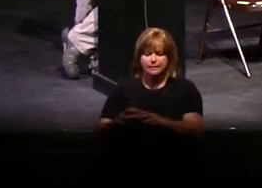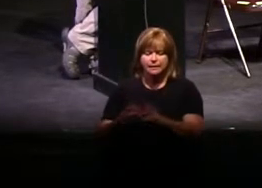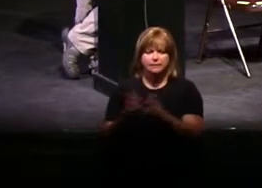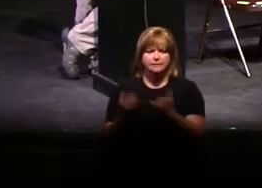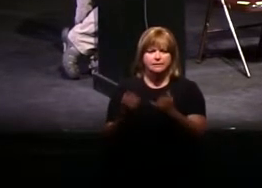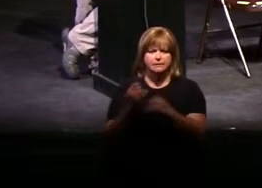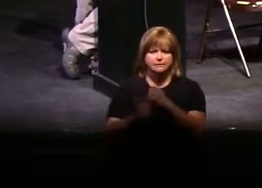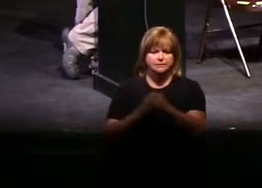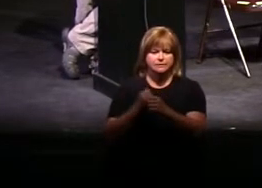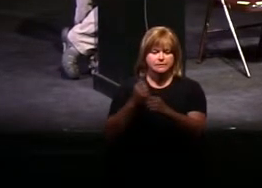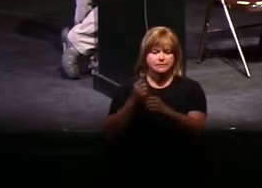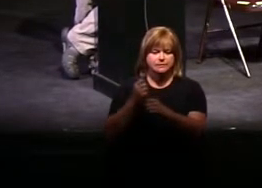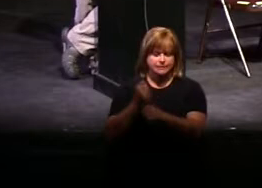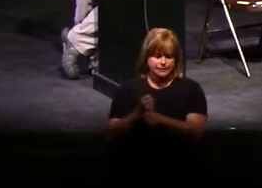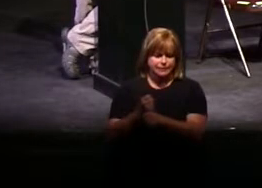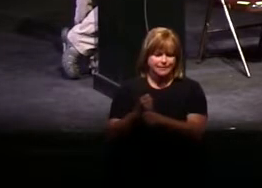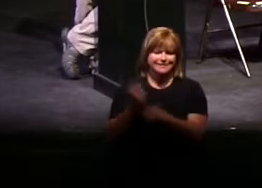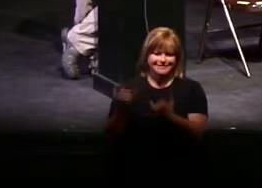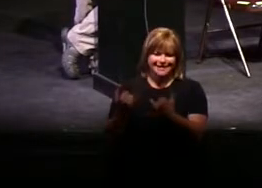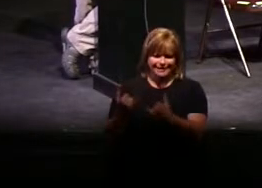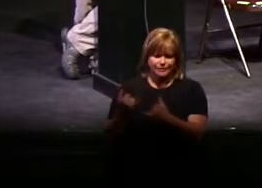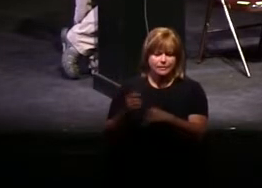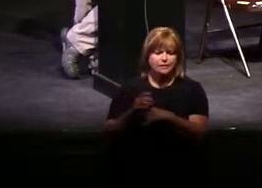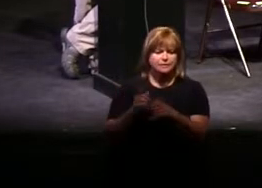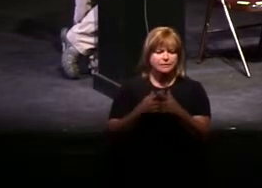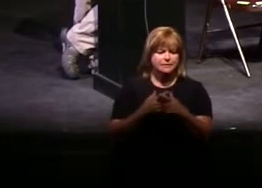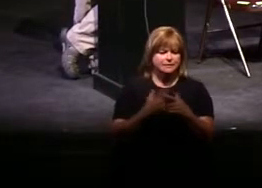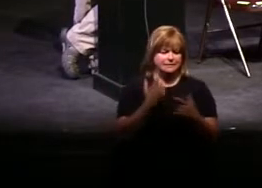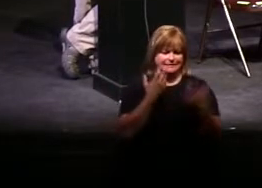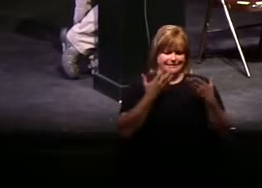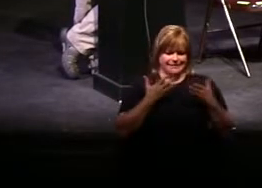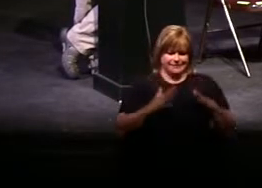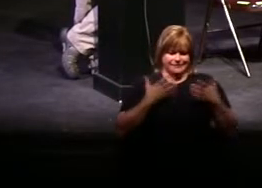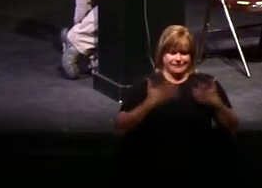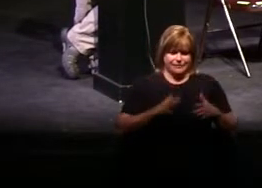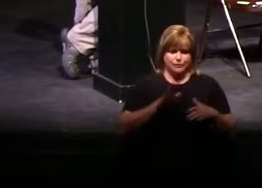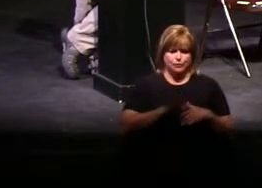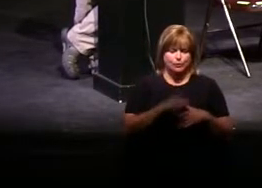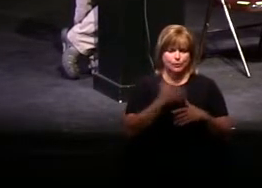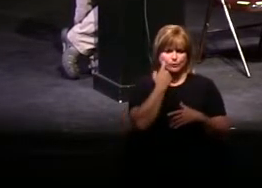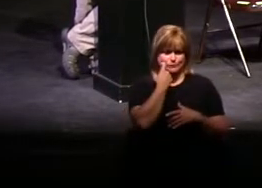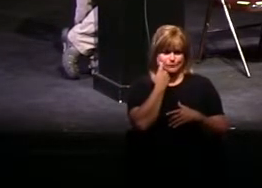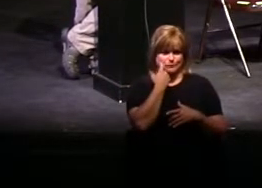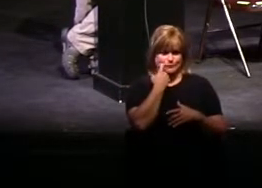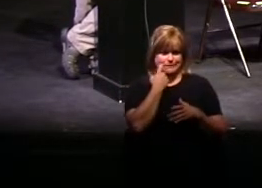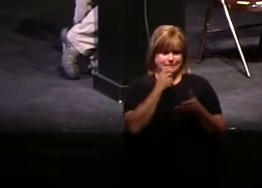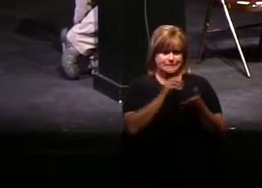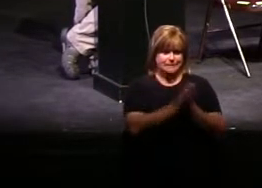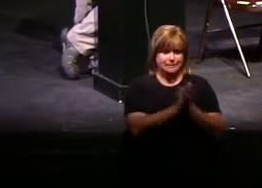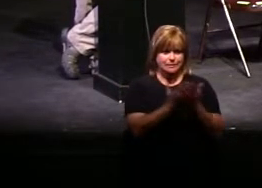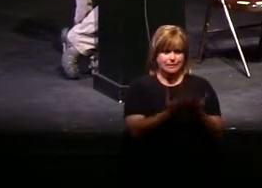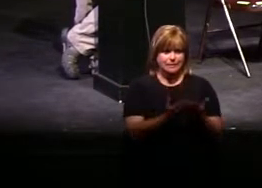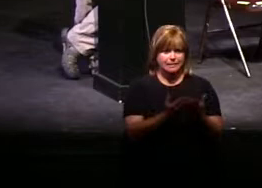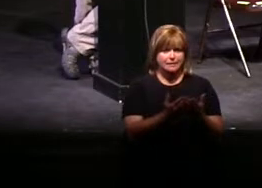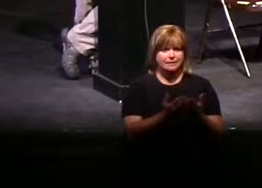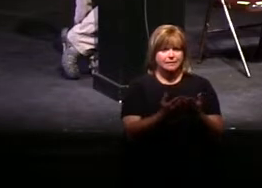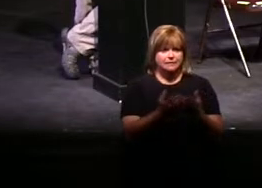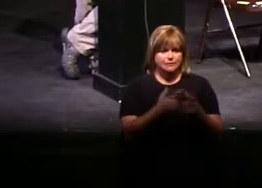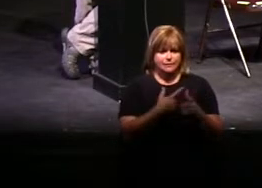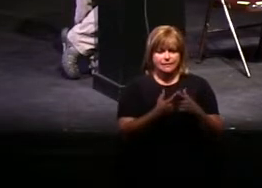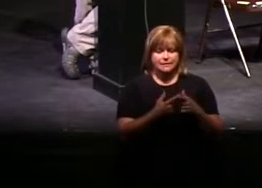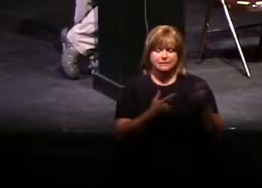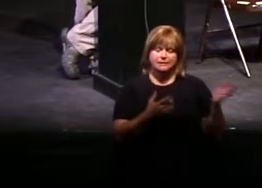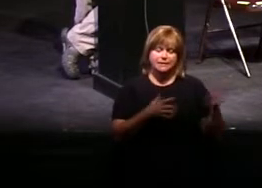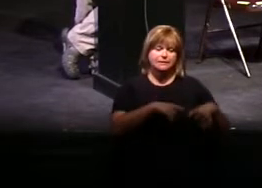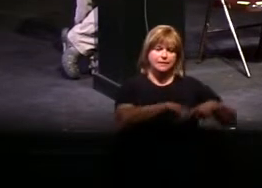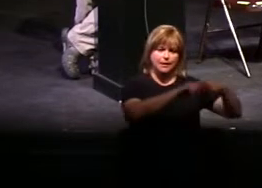been meeting with her writing group. She's finishing her latest novel, and she's taking a brief break from fishing the nearby rivers of